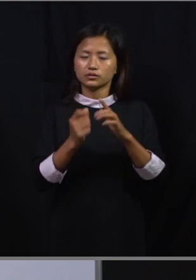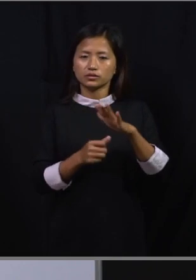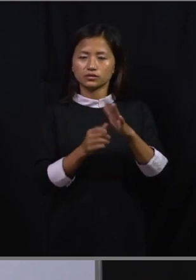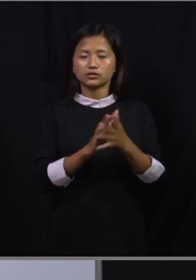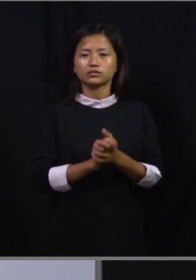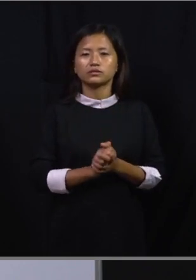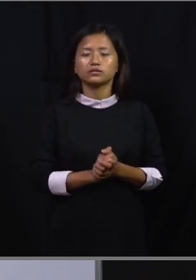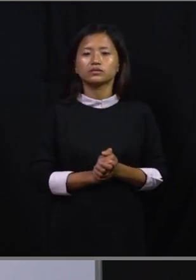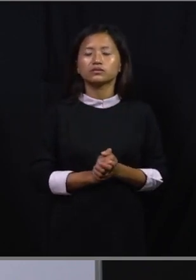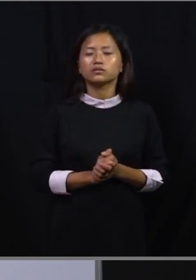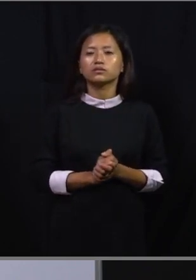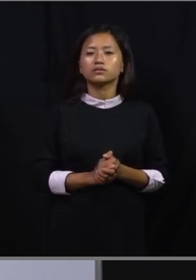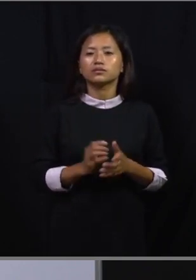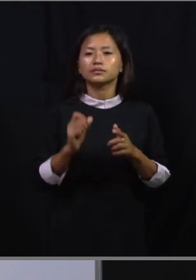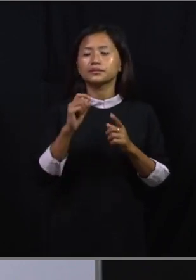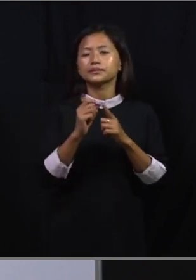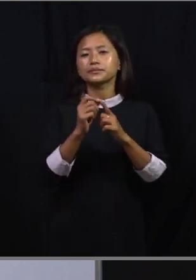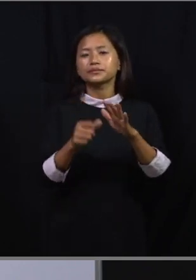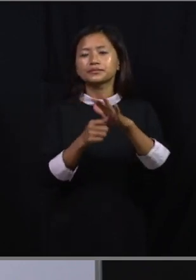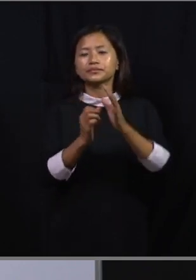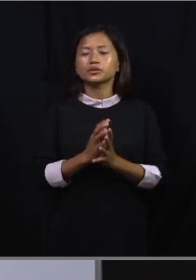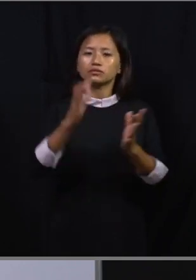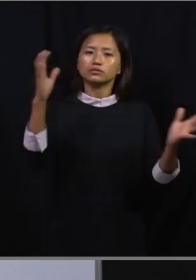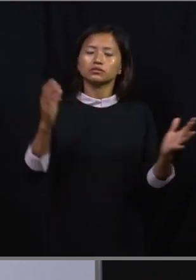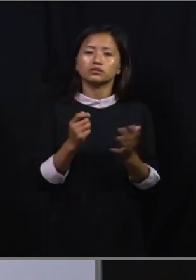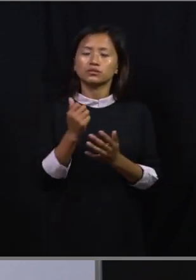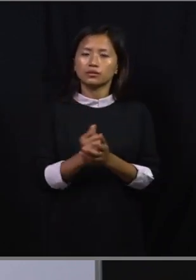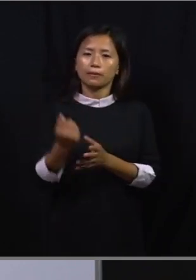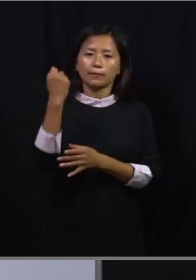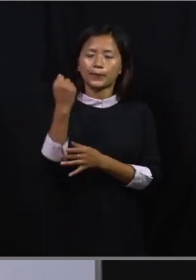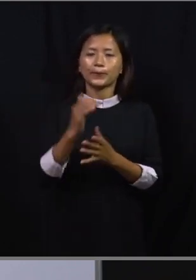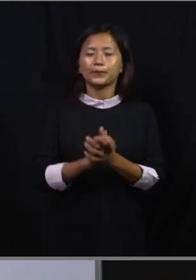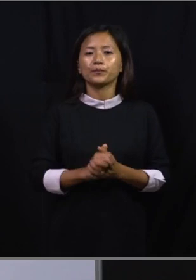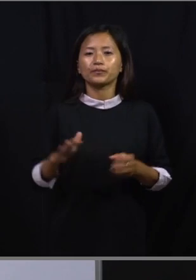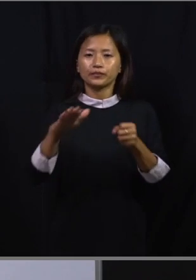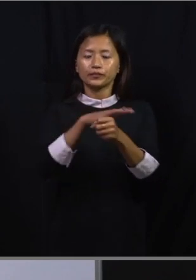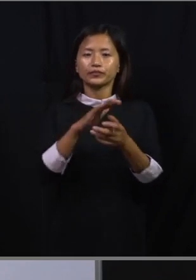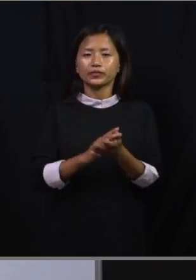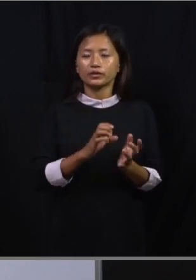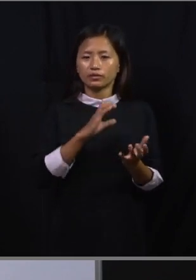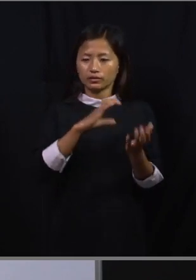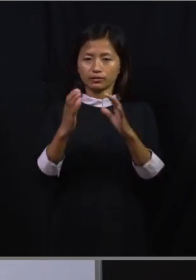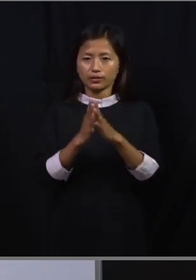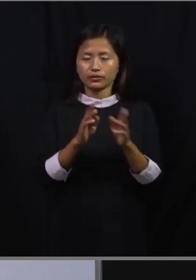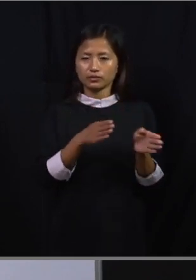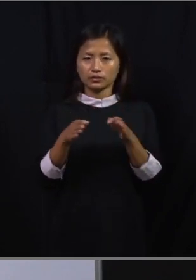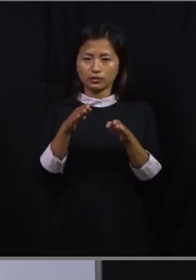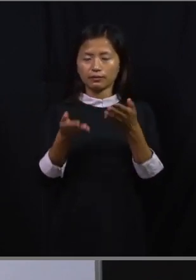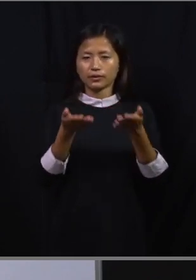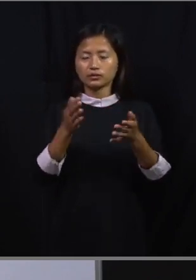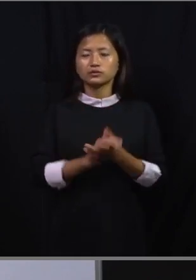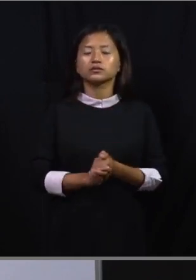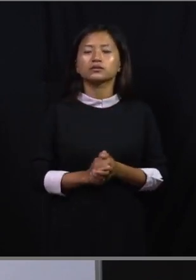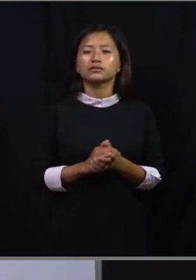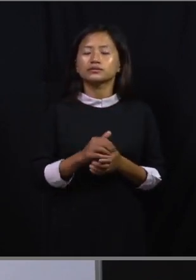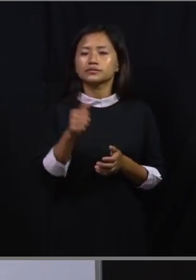So the president was given huge amount of power, okay, as compared to the democratic institution. So these two